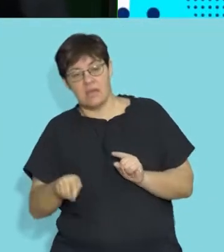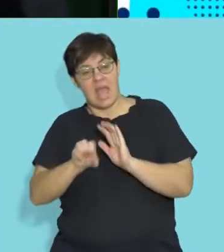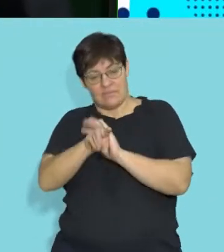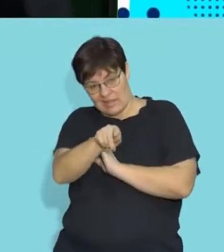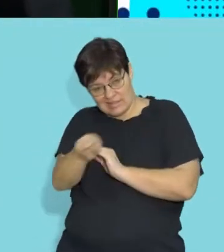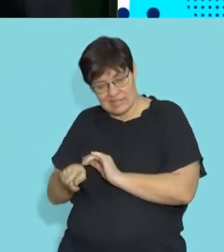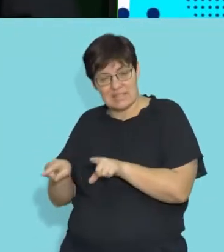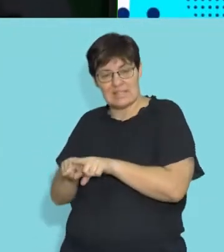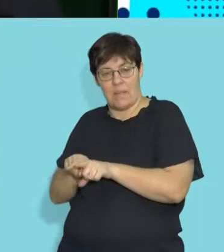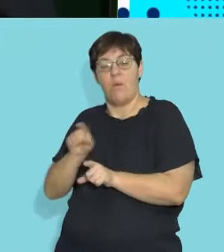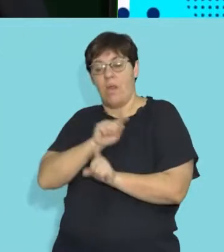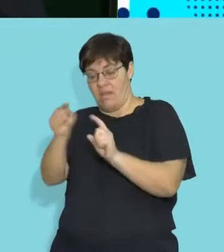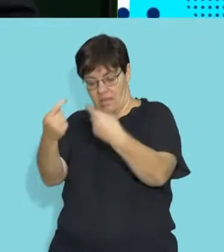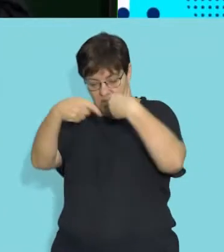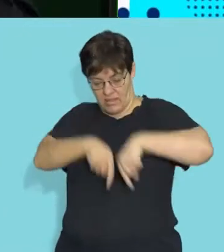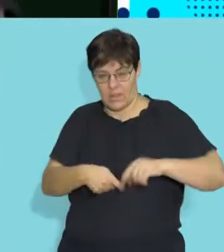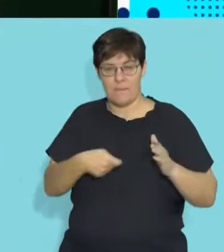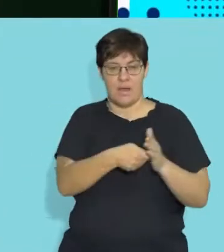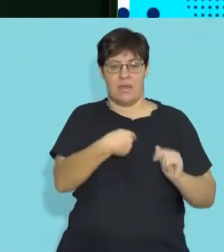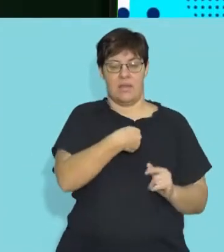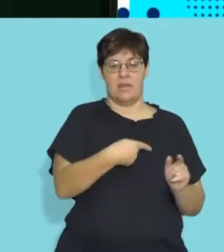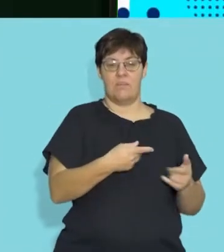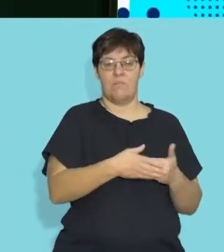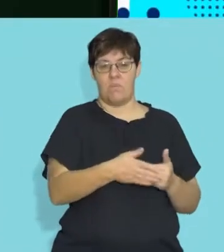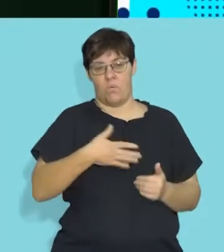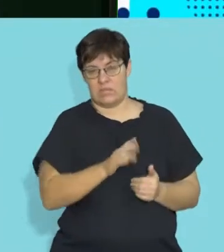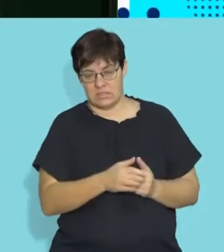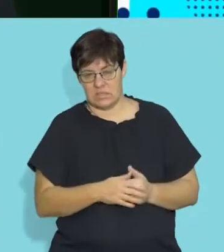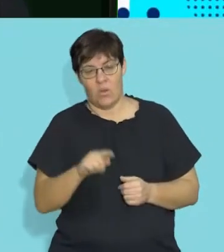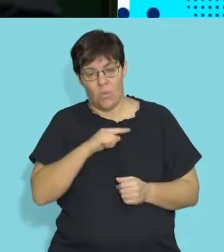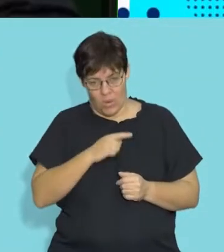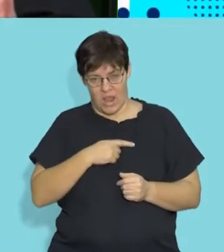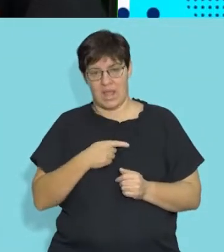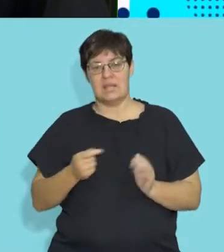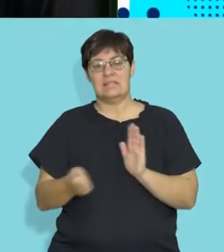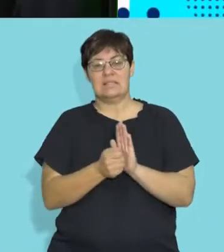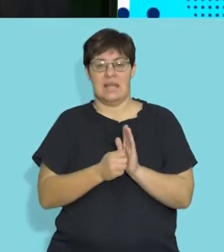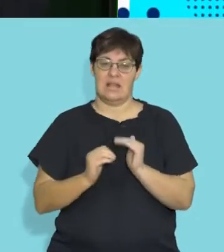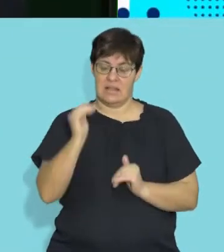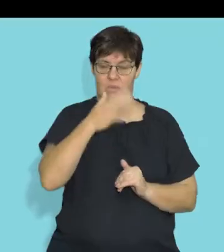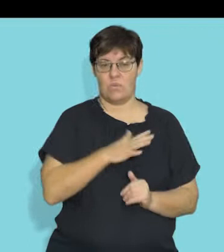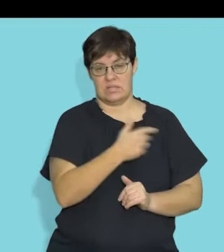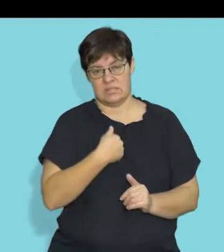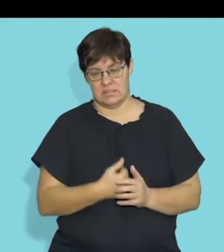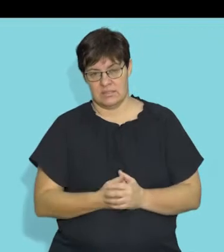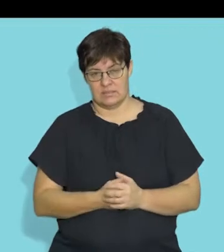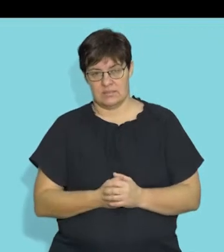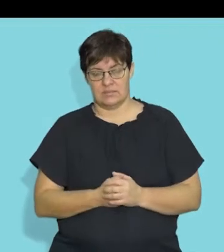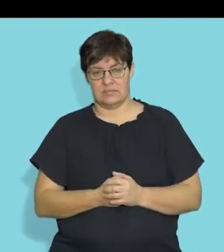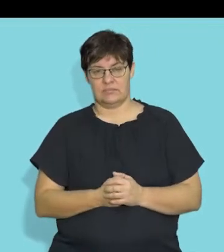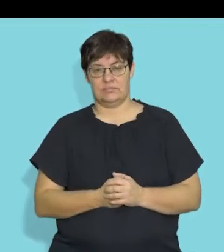increase my sales? Remember, what do we want to do? We want to increase our sales.